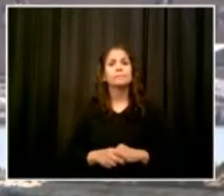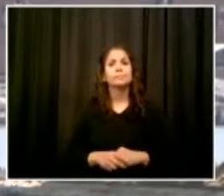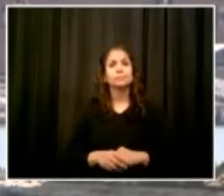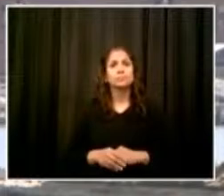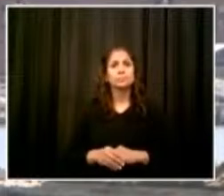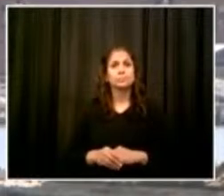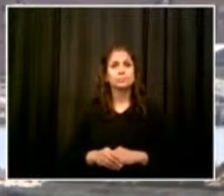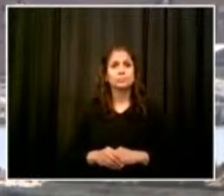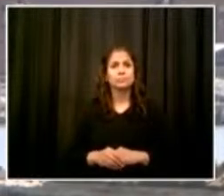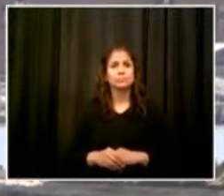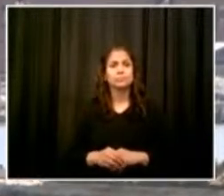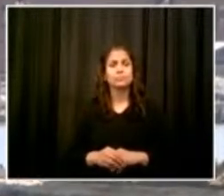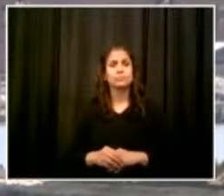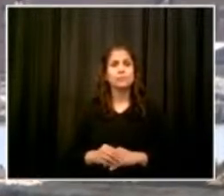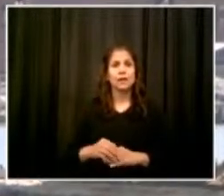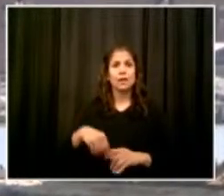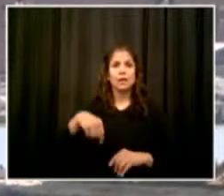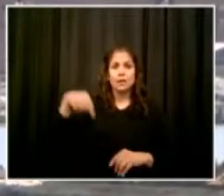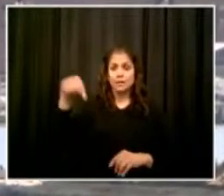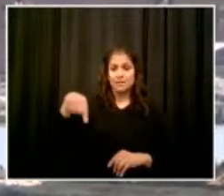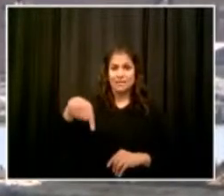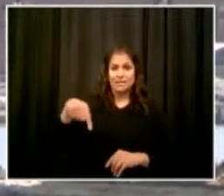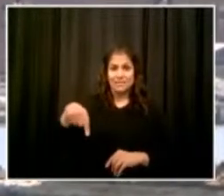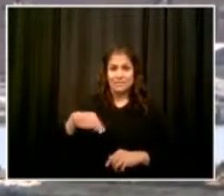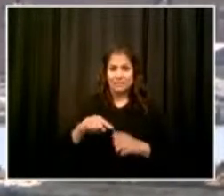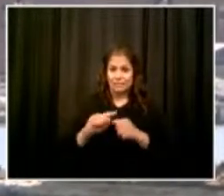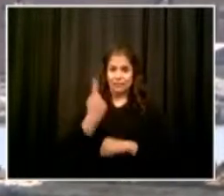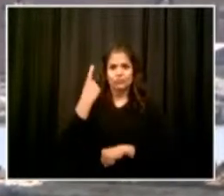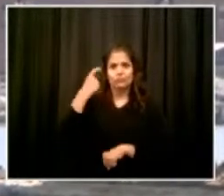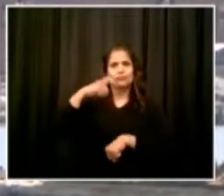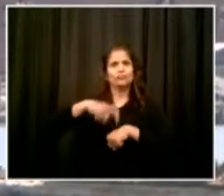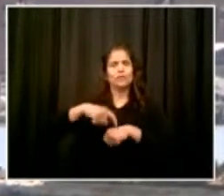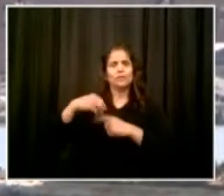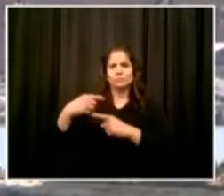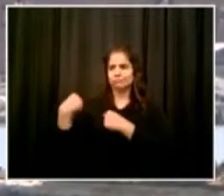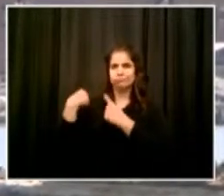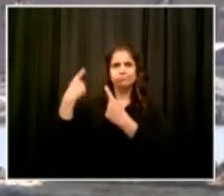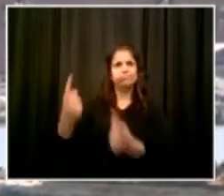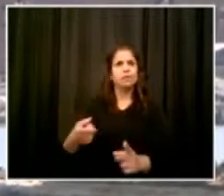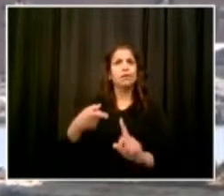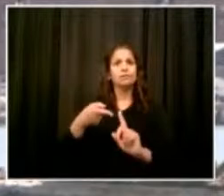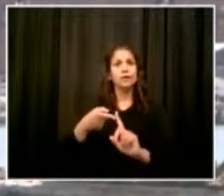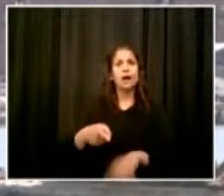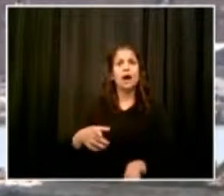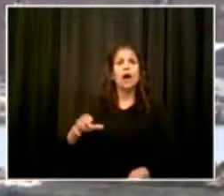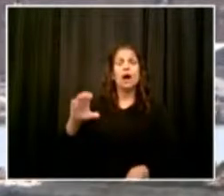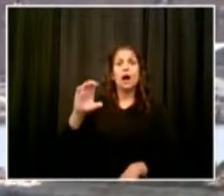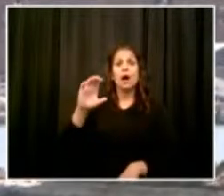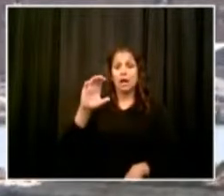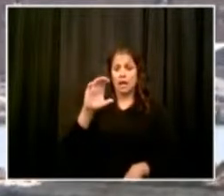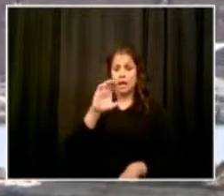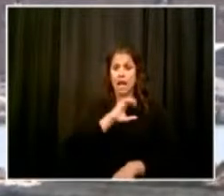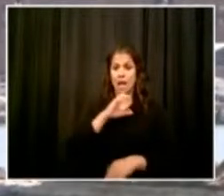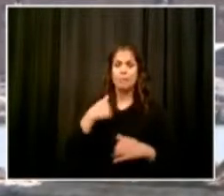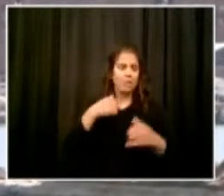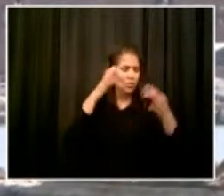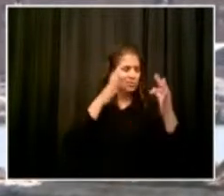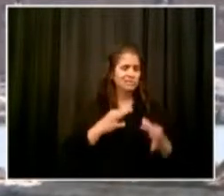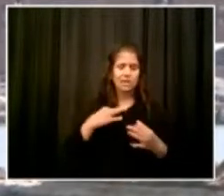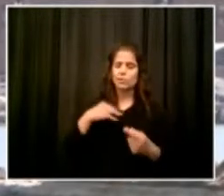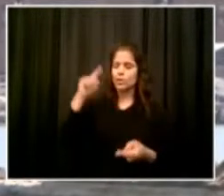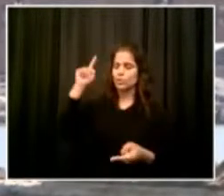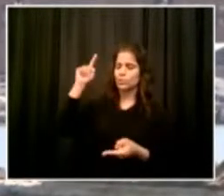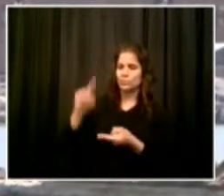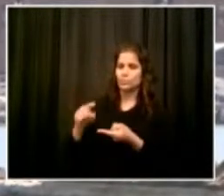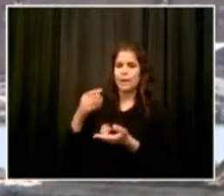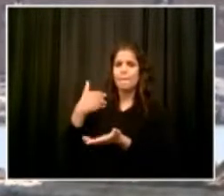budget to defund it. I wonder if you can tell us how much money you're going to reallocate, what exactly is going to be reduced, and